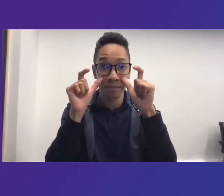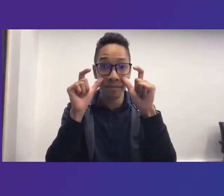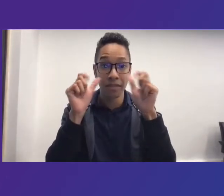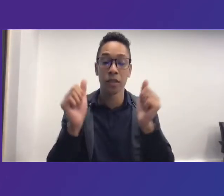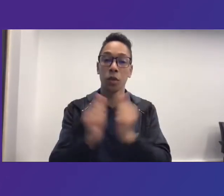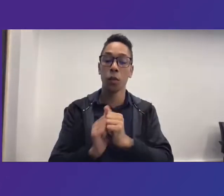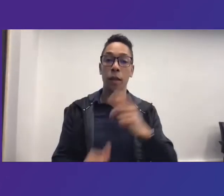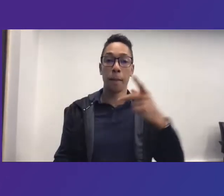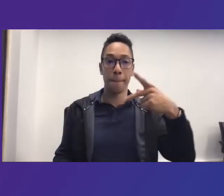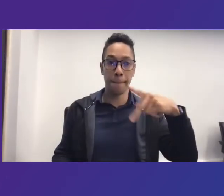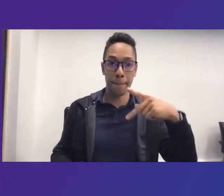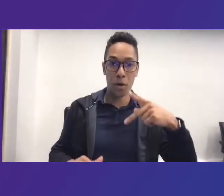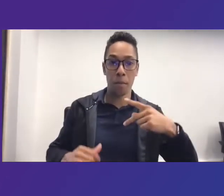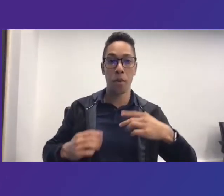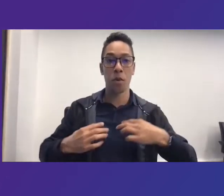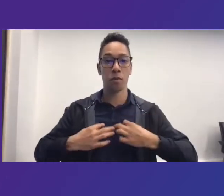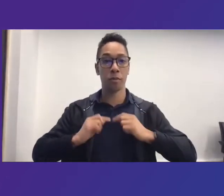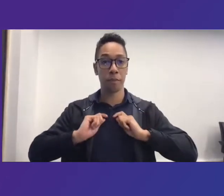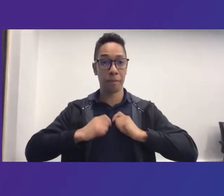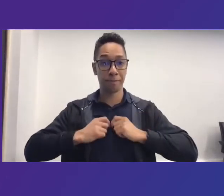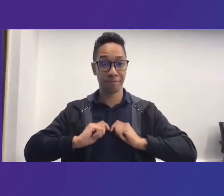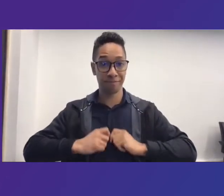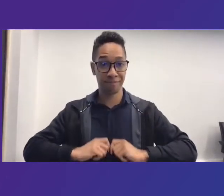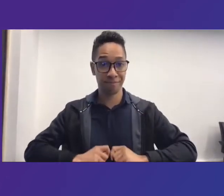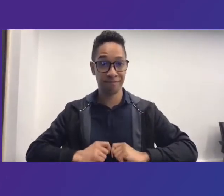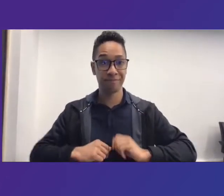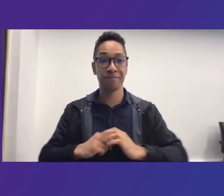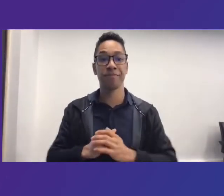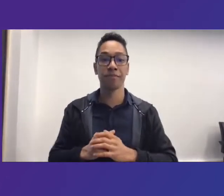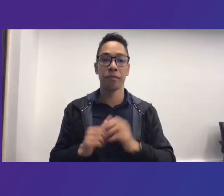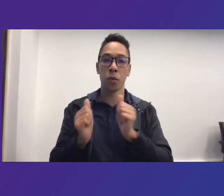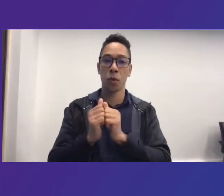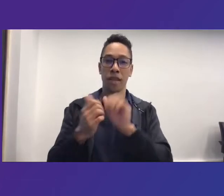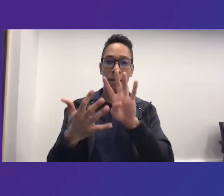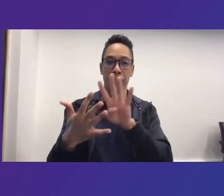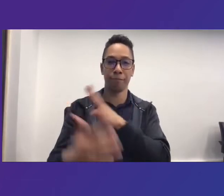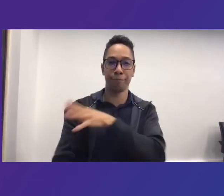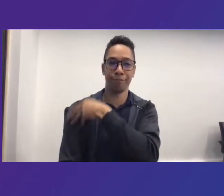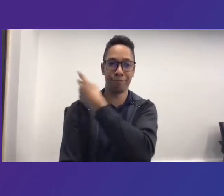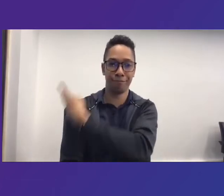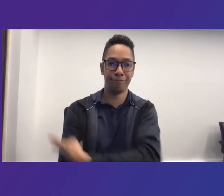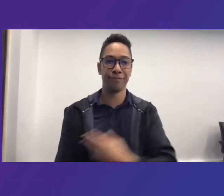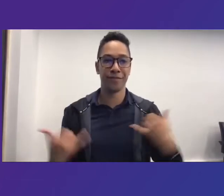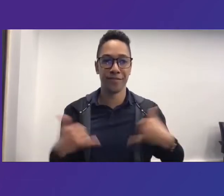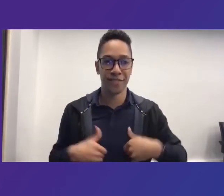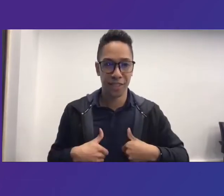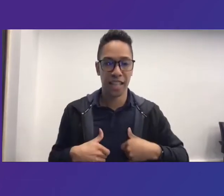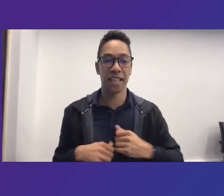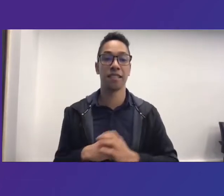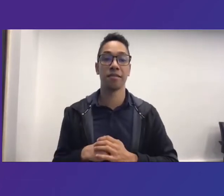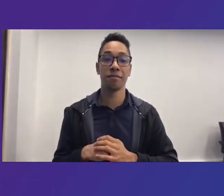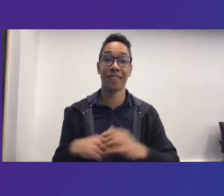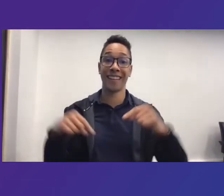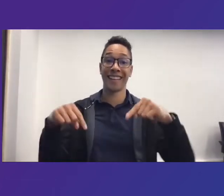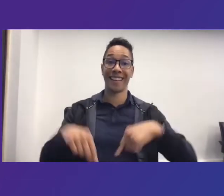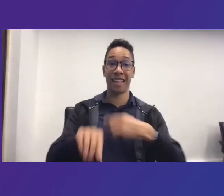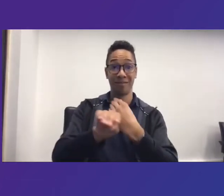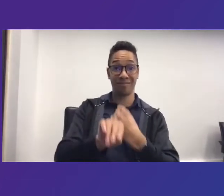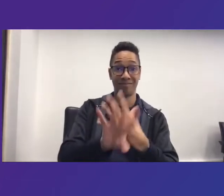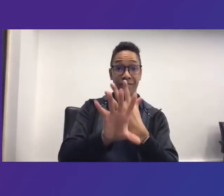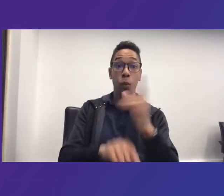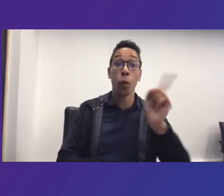purple buttoned-down shirt, and a patterned blue jacket. We are streaming from Hunter